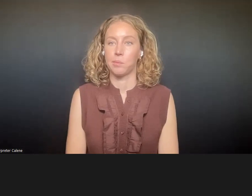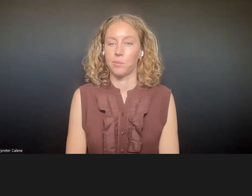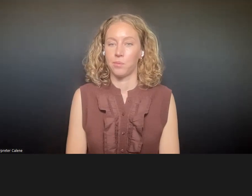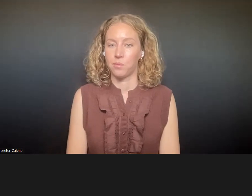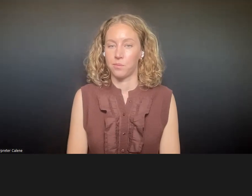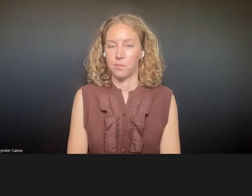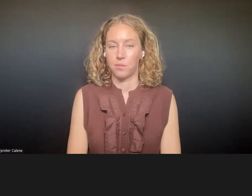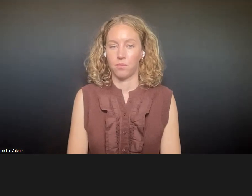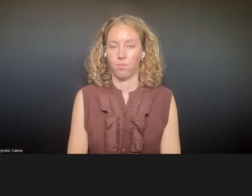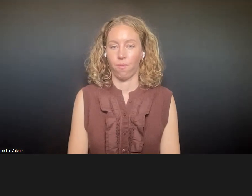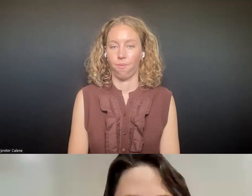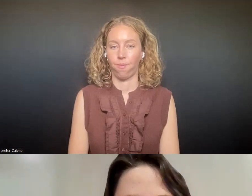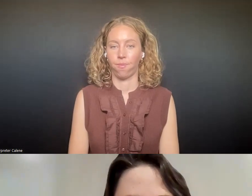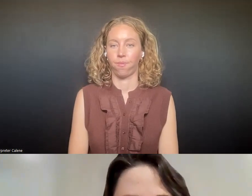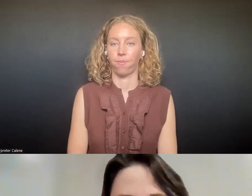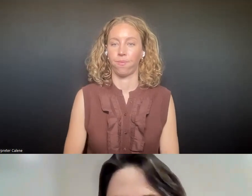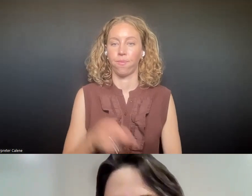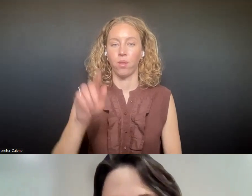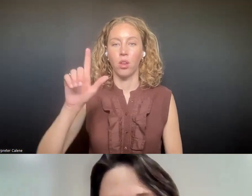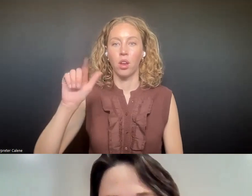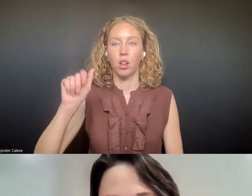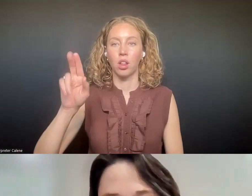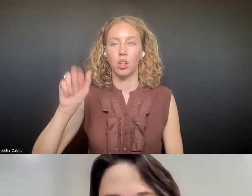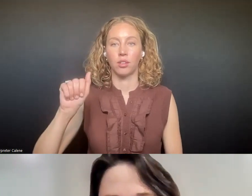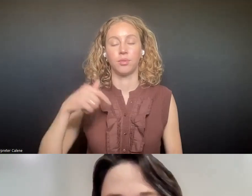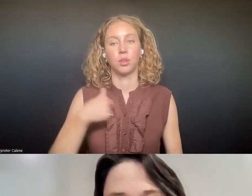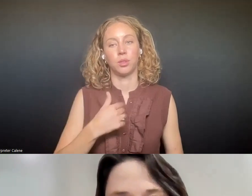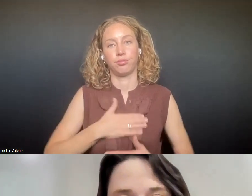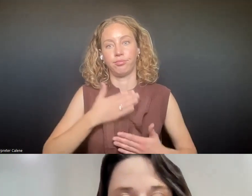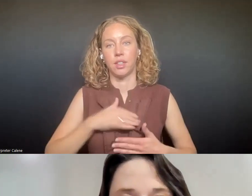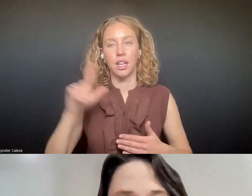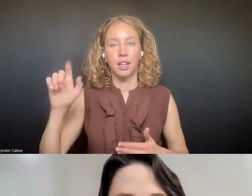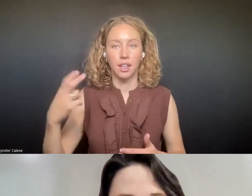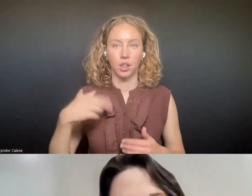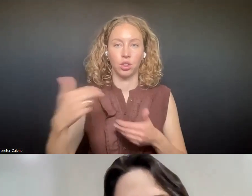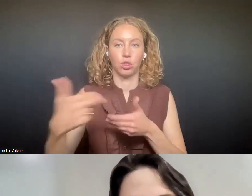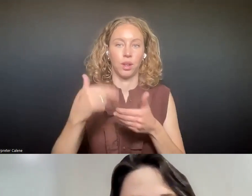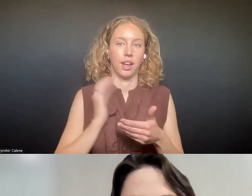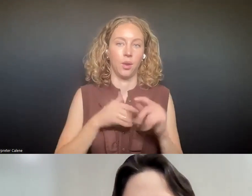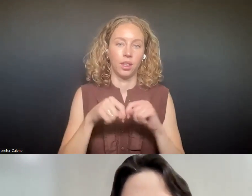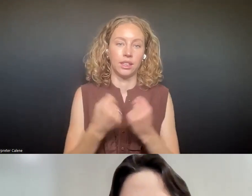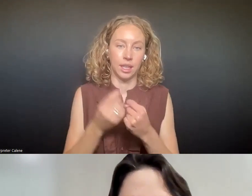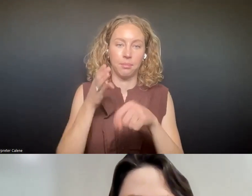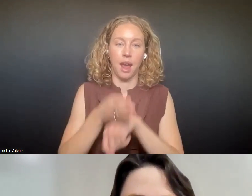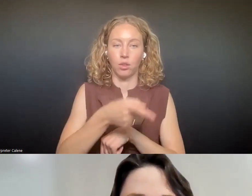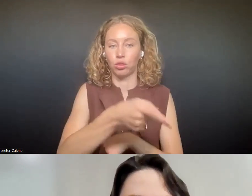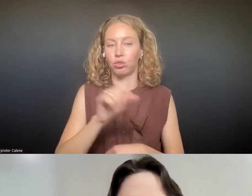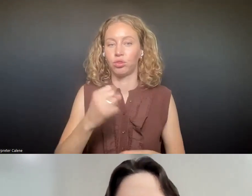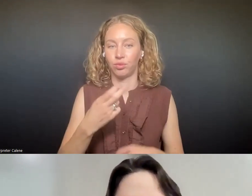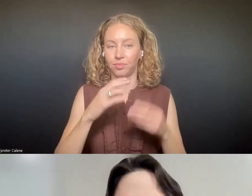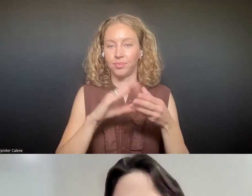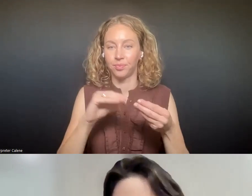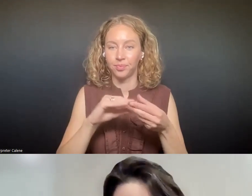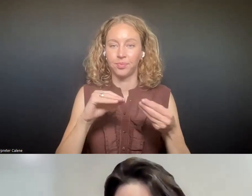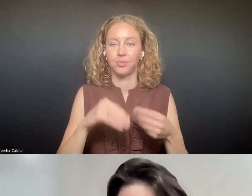So we are so glad that Leah was able to join our team after she initially just